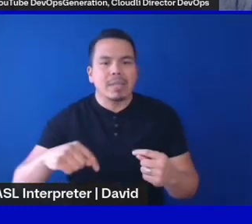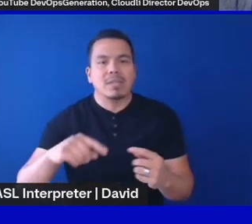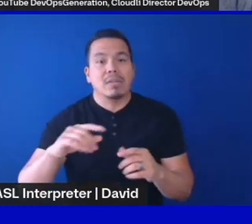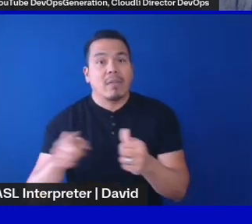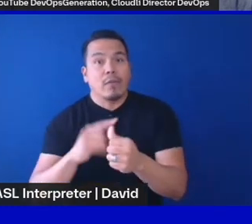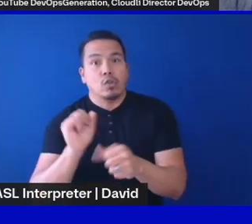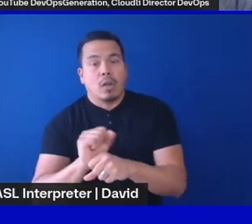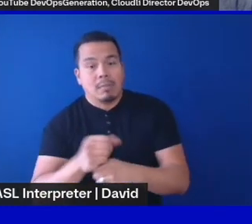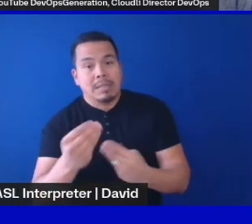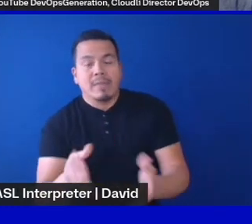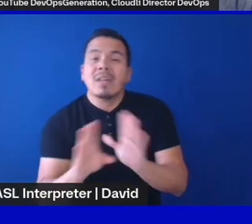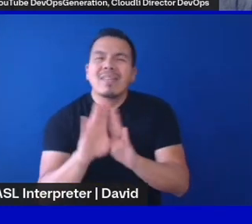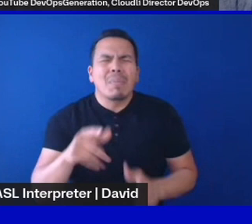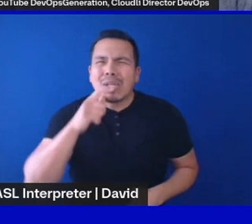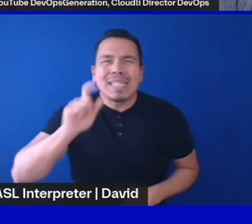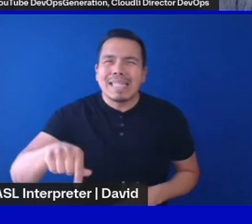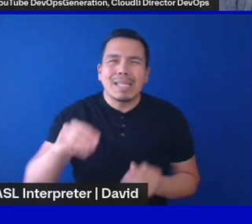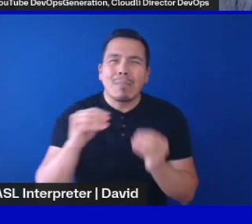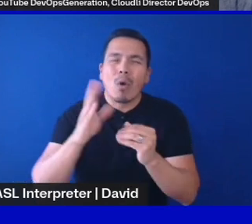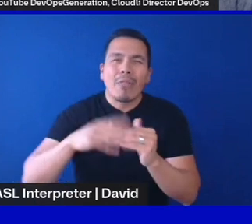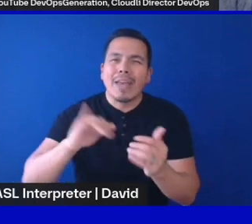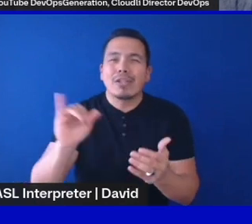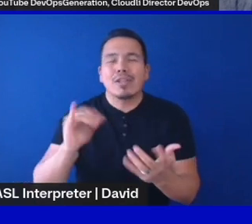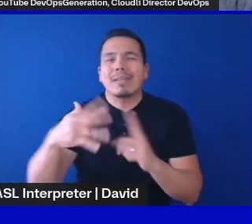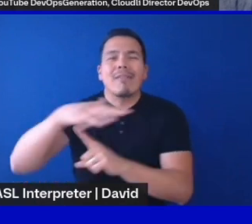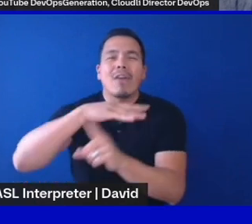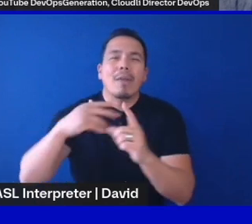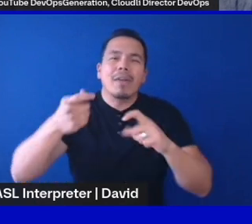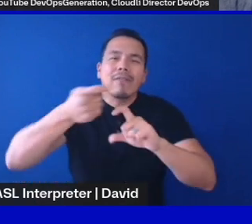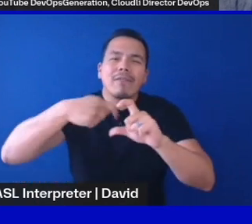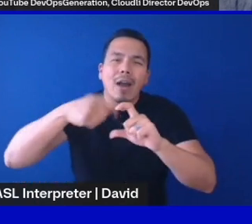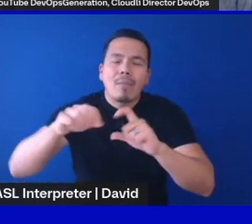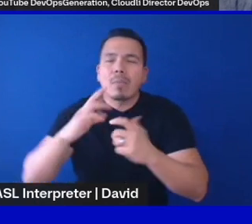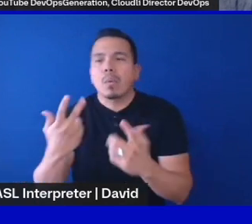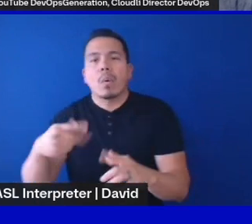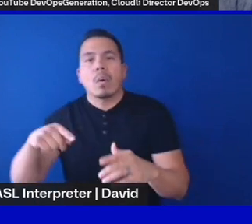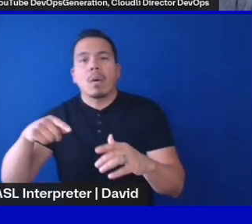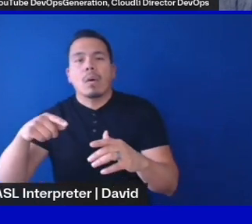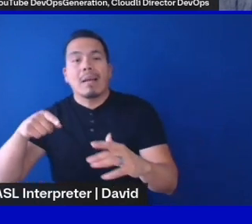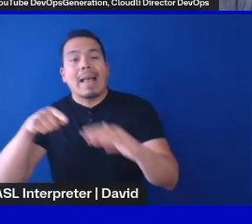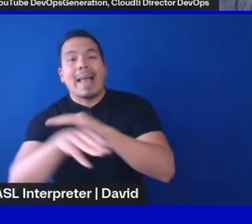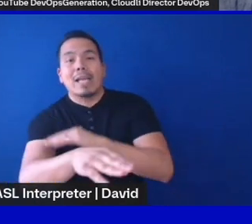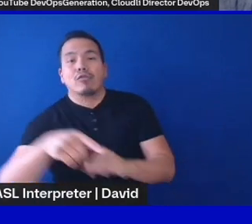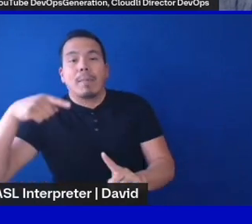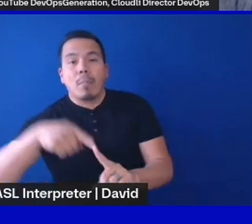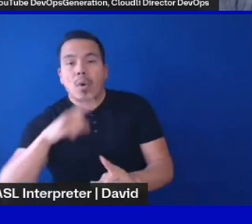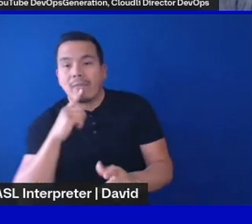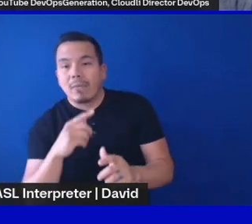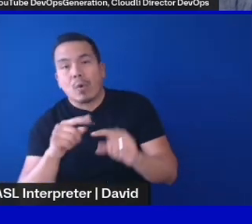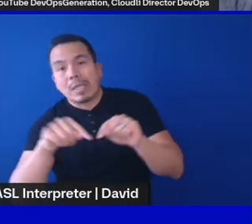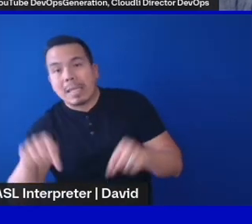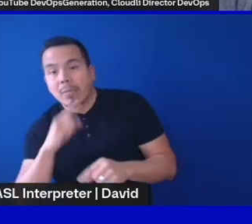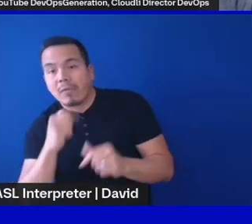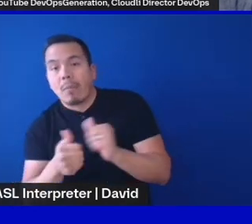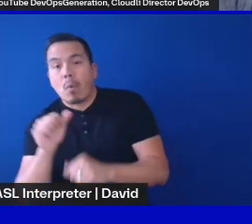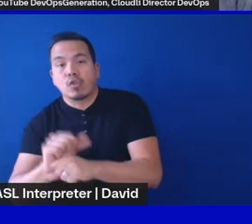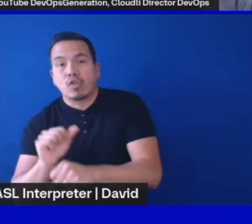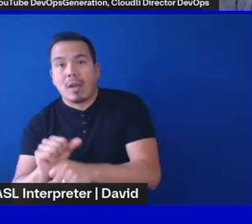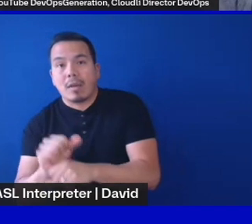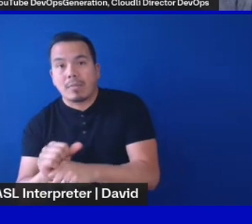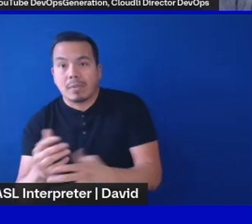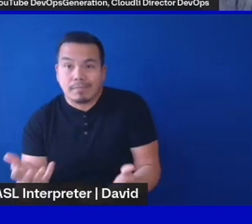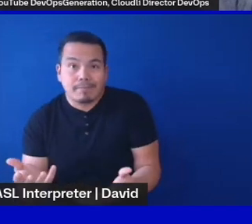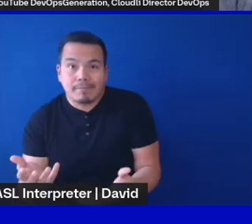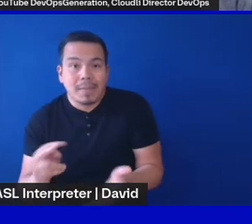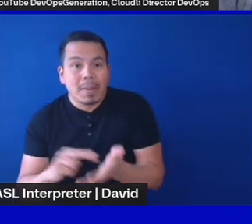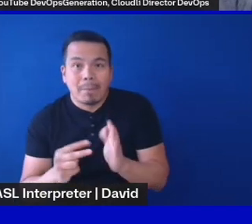developer won't need much more than environment variables, maybe an entry point override and some templates for most jobs, i.e. not much to